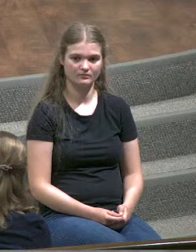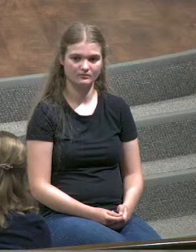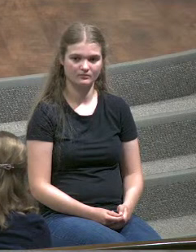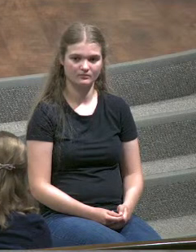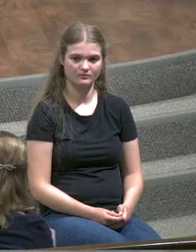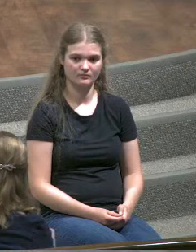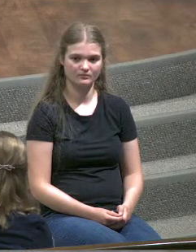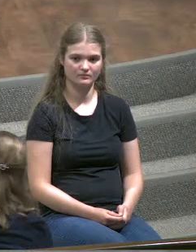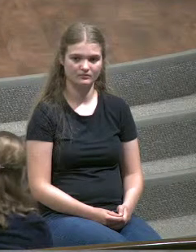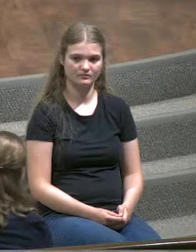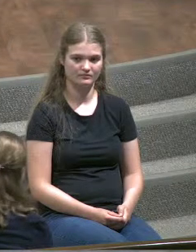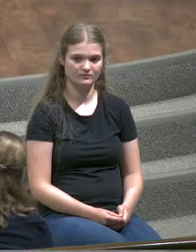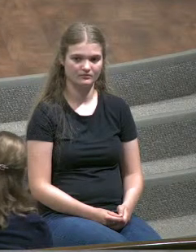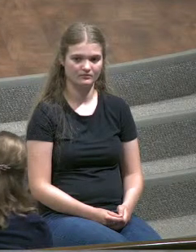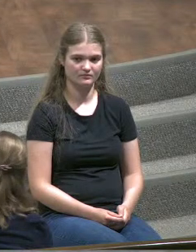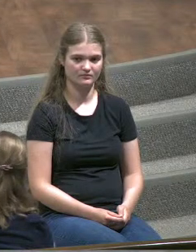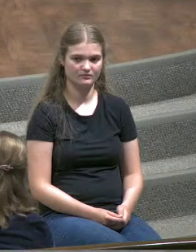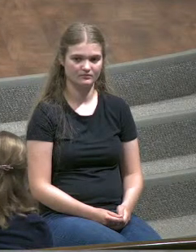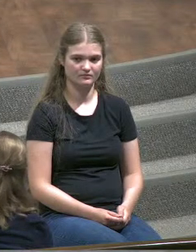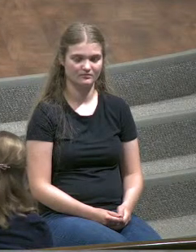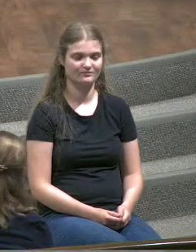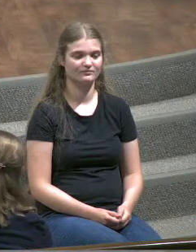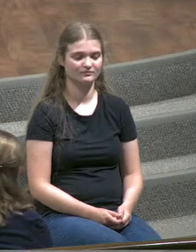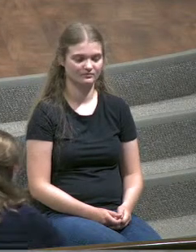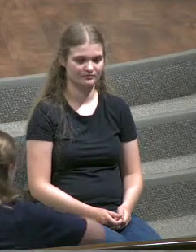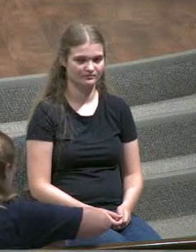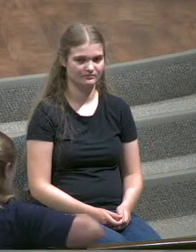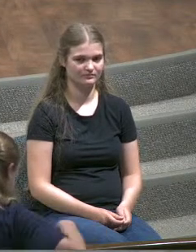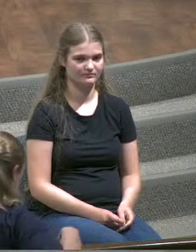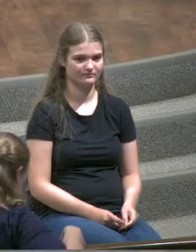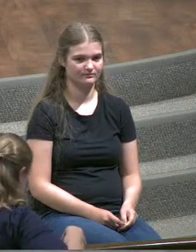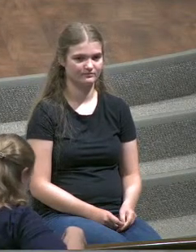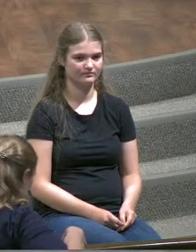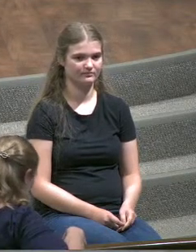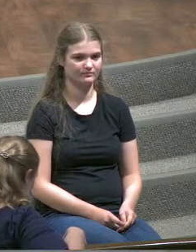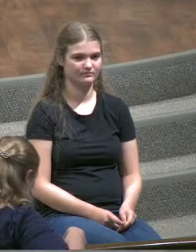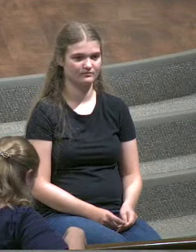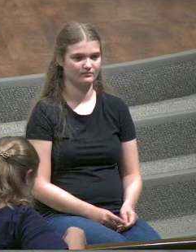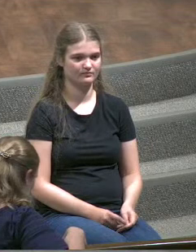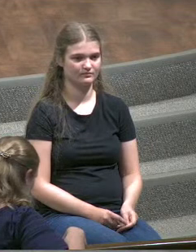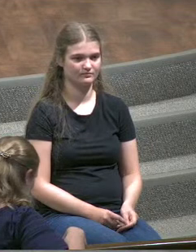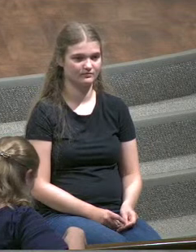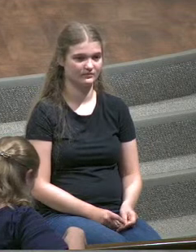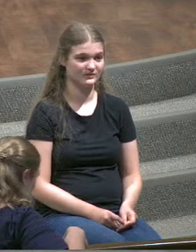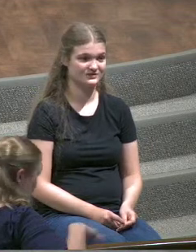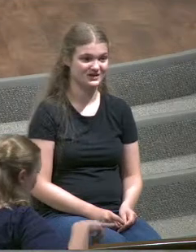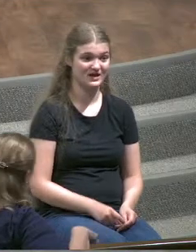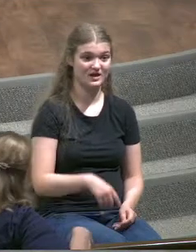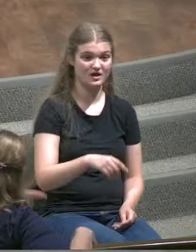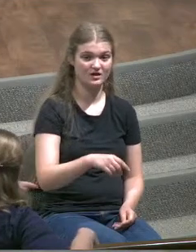the word, and my servant will be healed. A Gentile, a Roman,